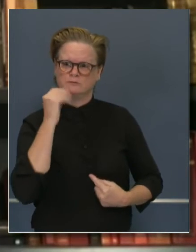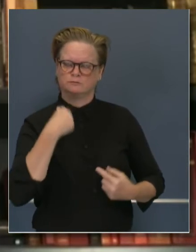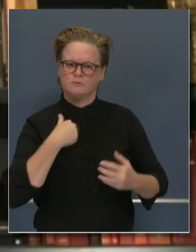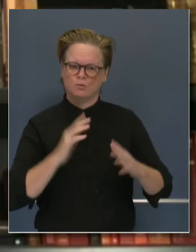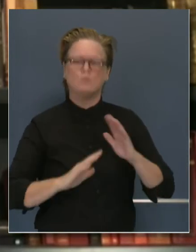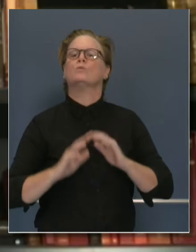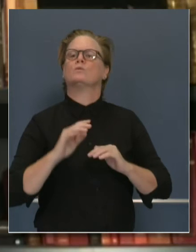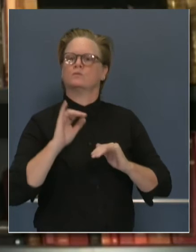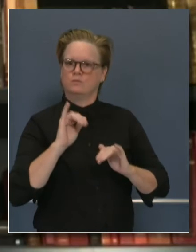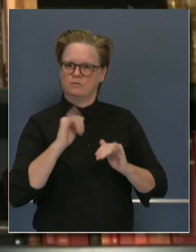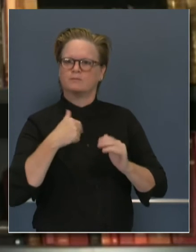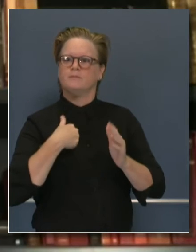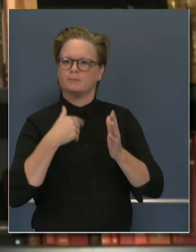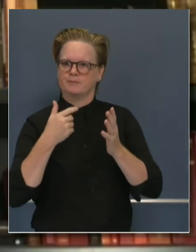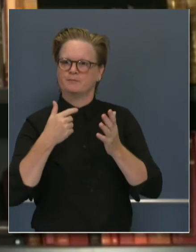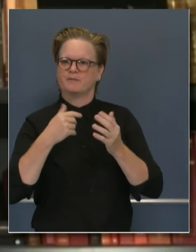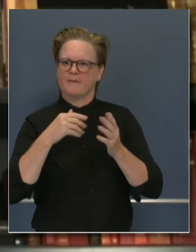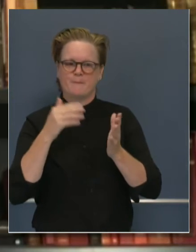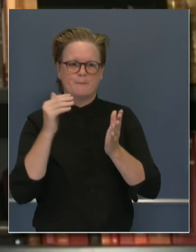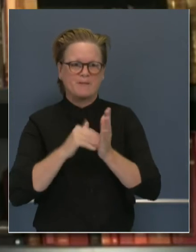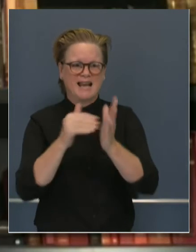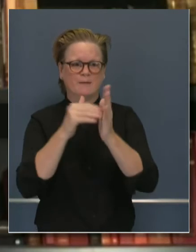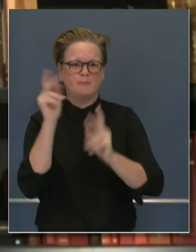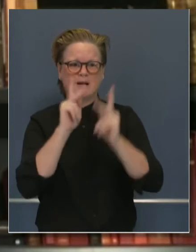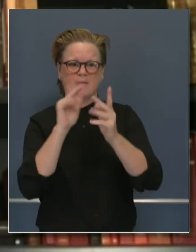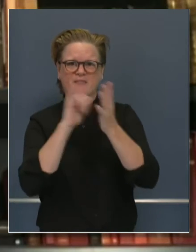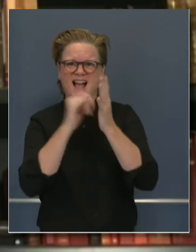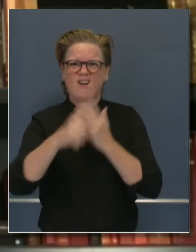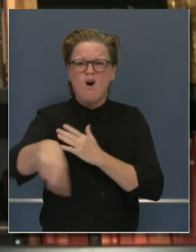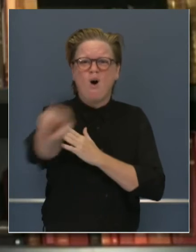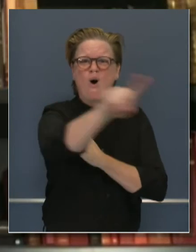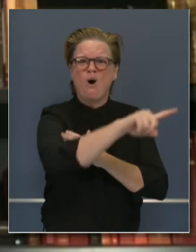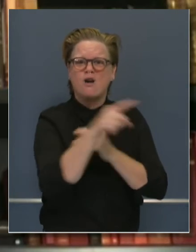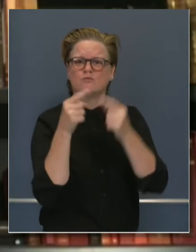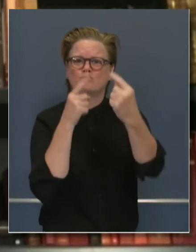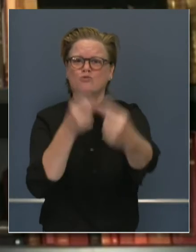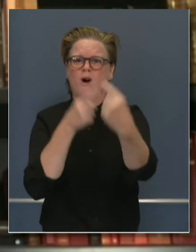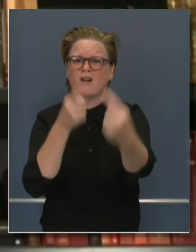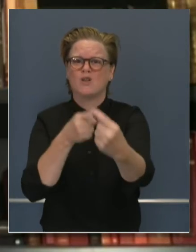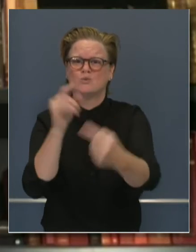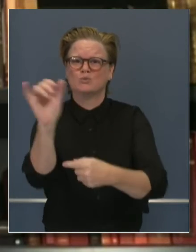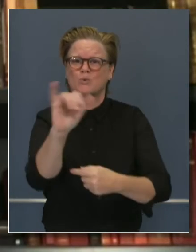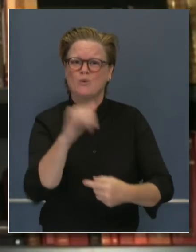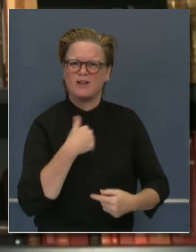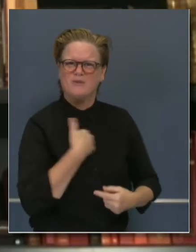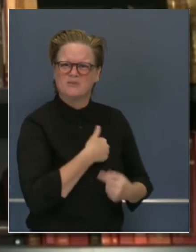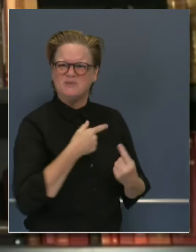of thousands that are struggling in even more dire and difficult circumstances.